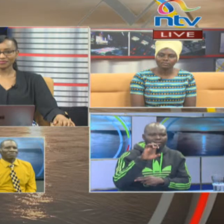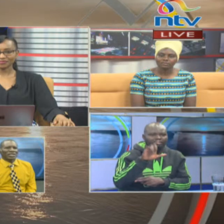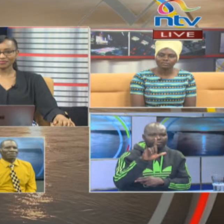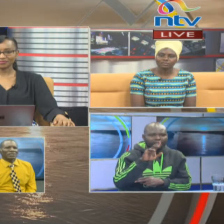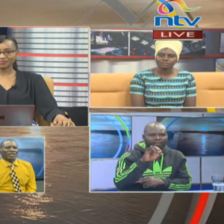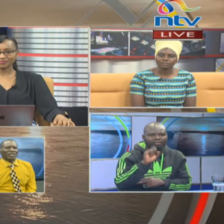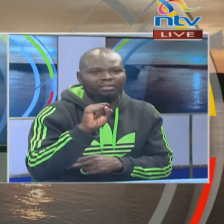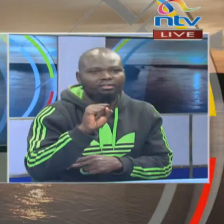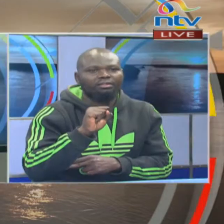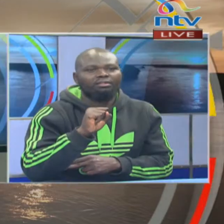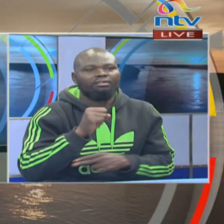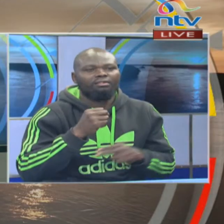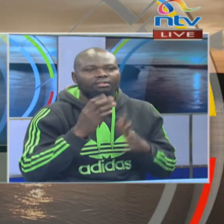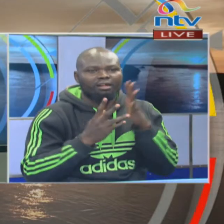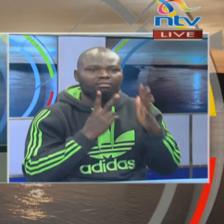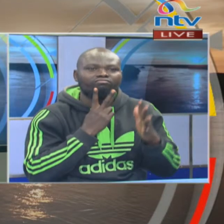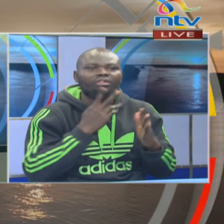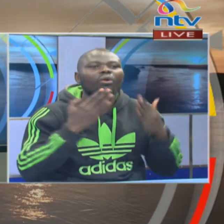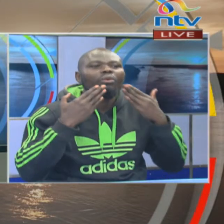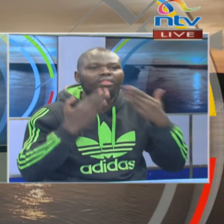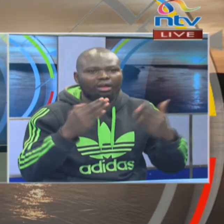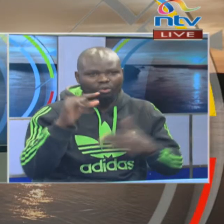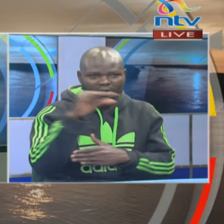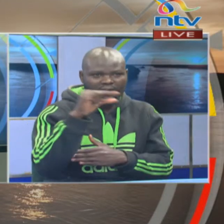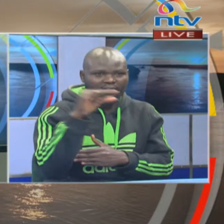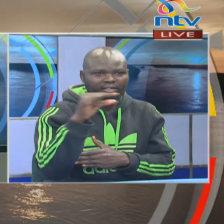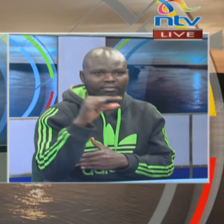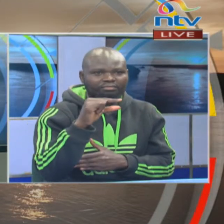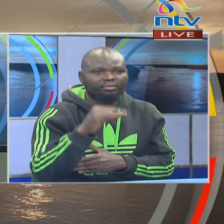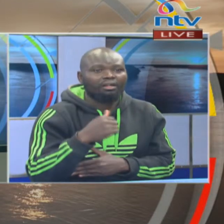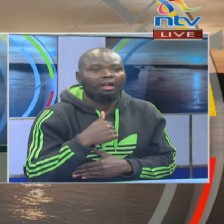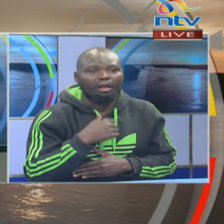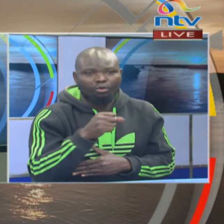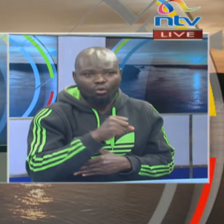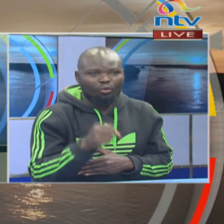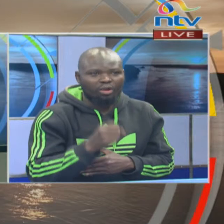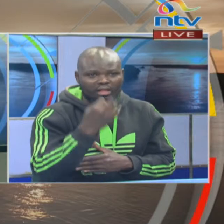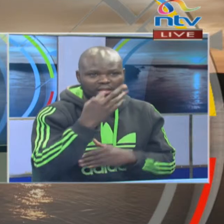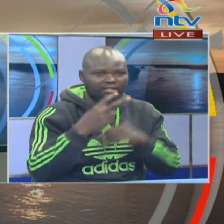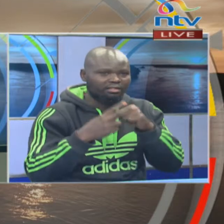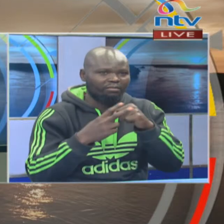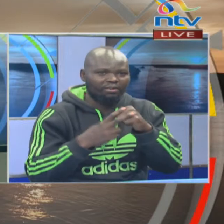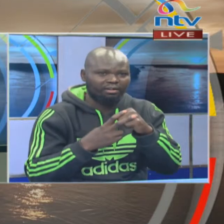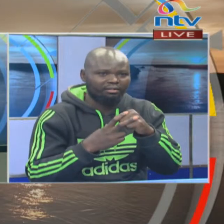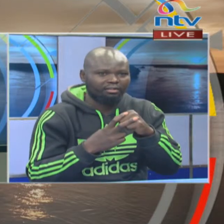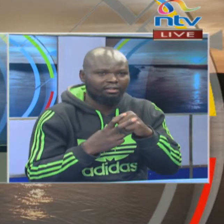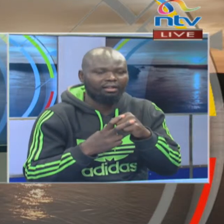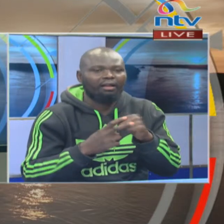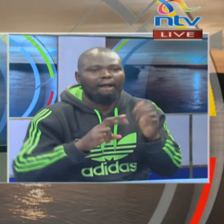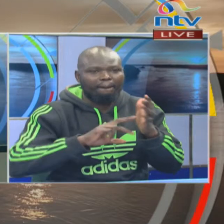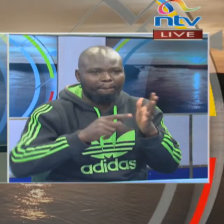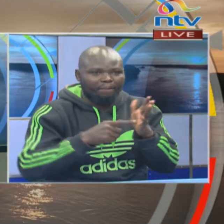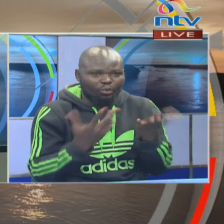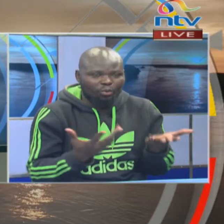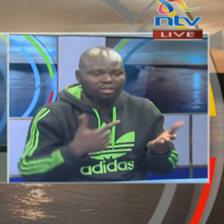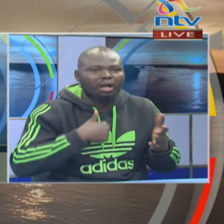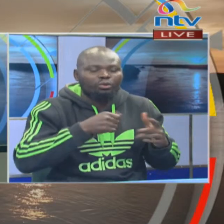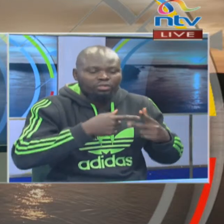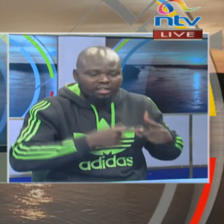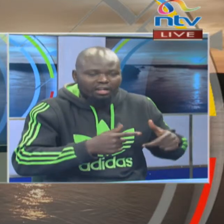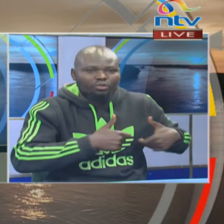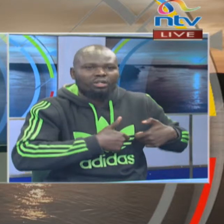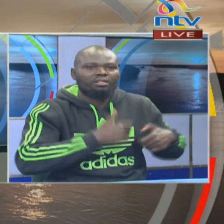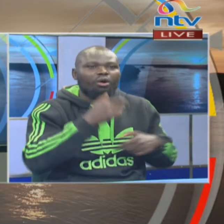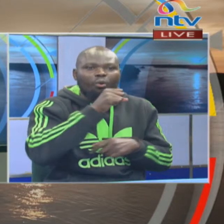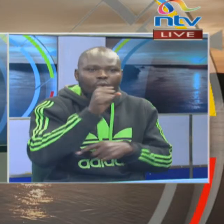Yes, my name is Elvis. That is my sign language. Thank you, Gladys. I am 37 years old.